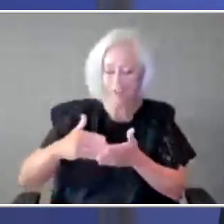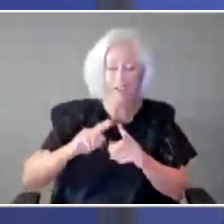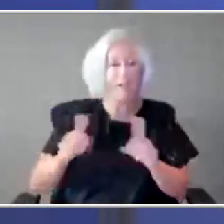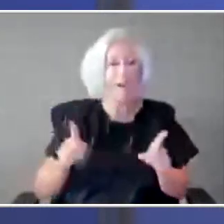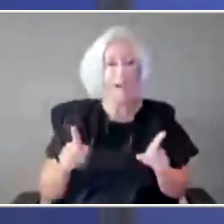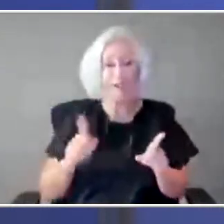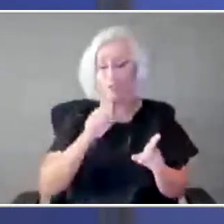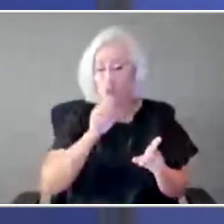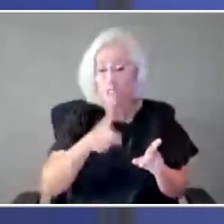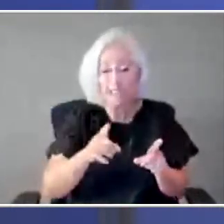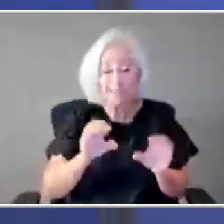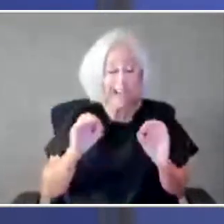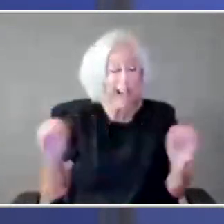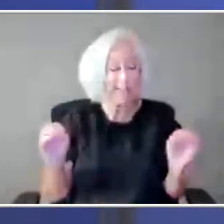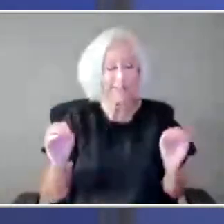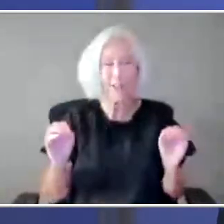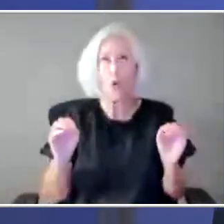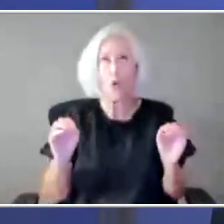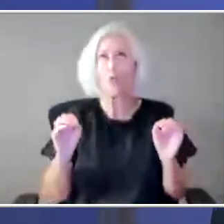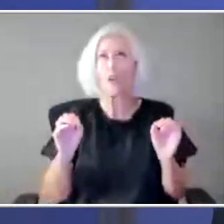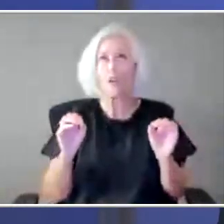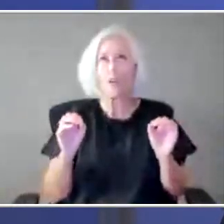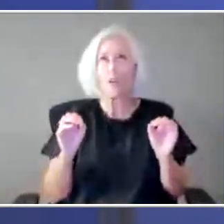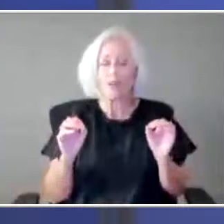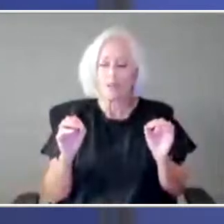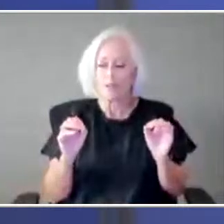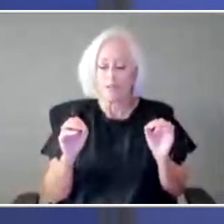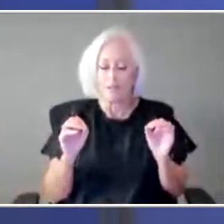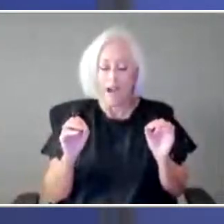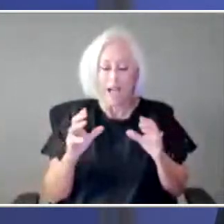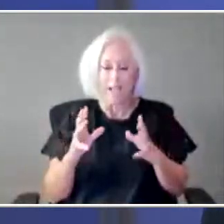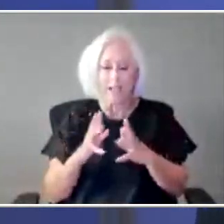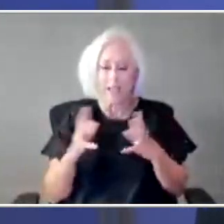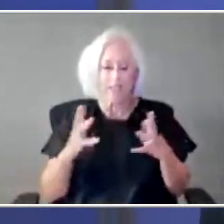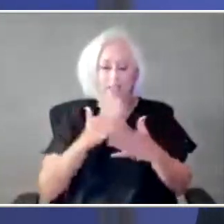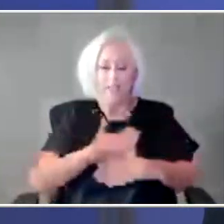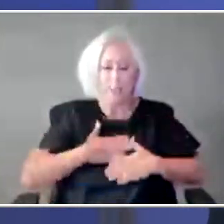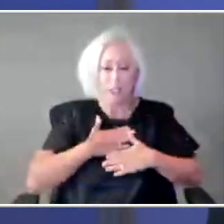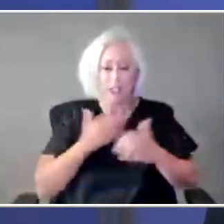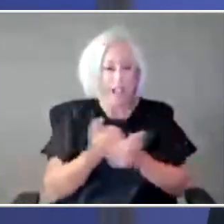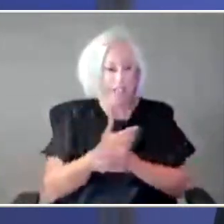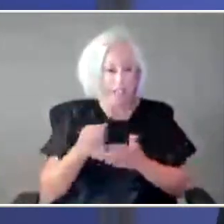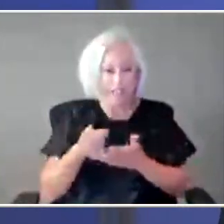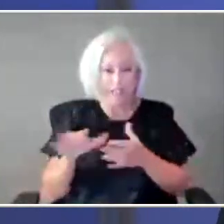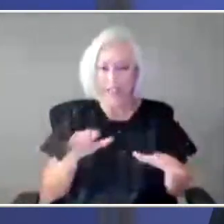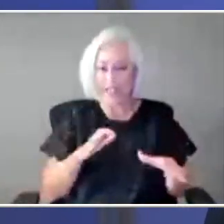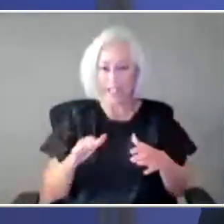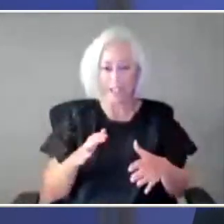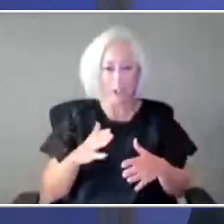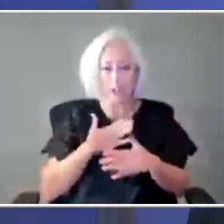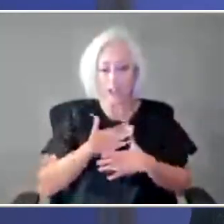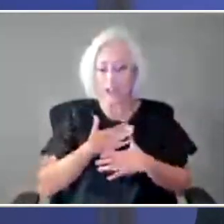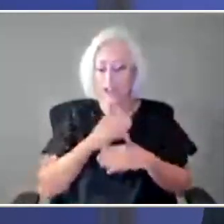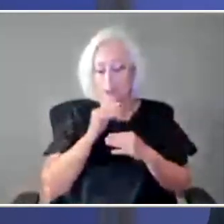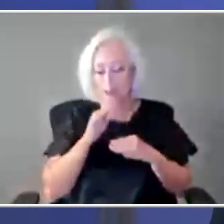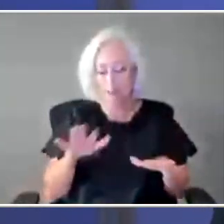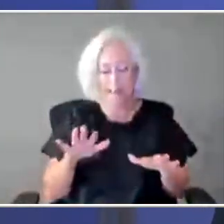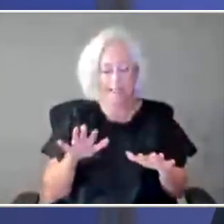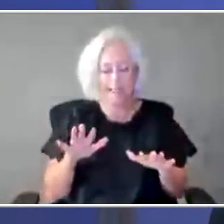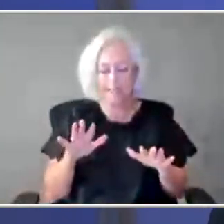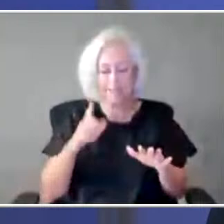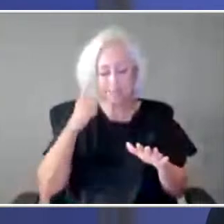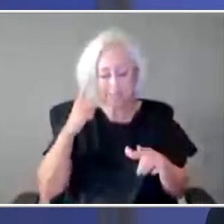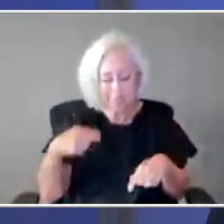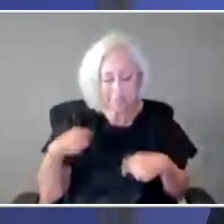words to say how much I appreciate you all and what you do, and the biggest blessing ever for me.